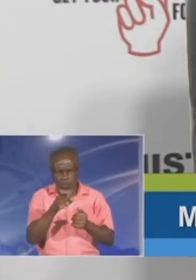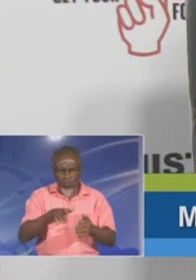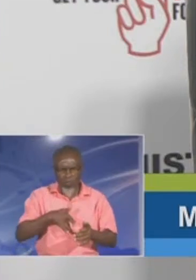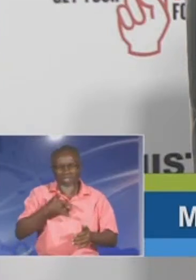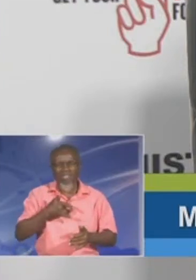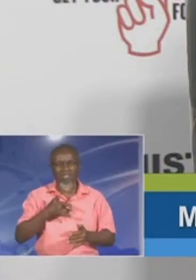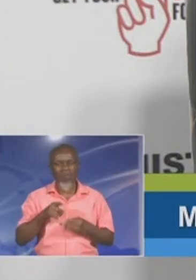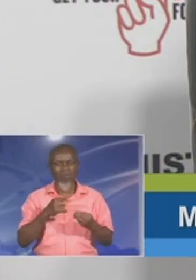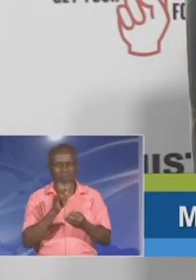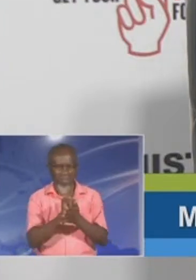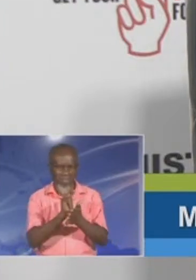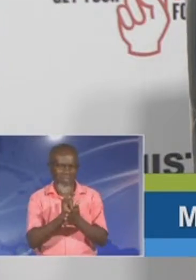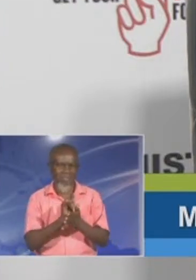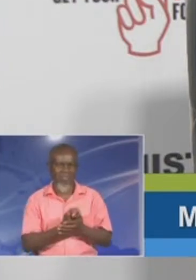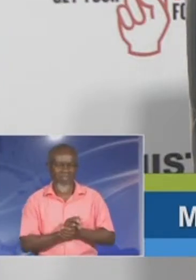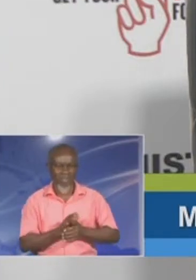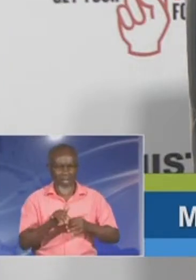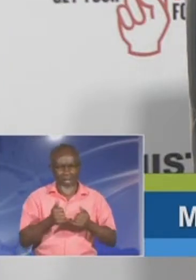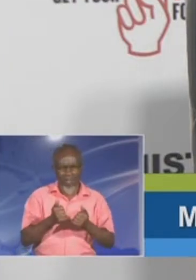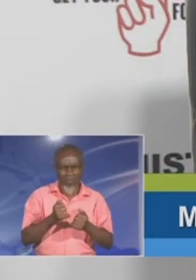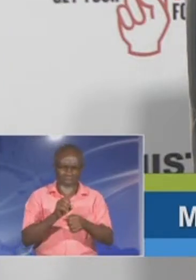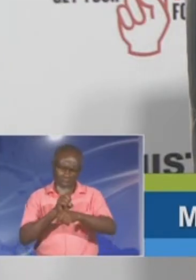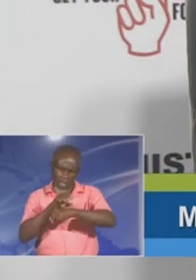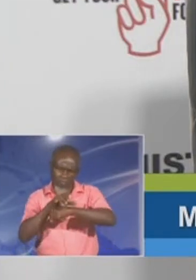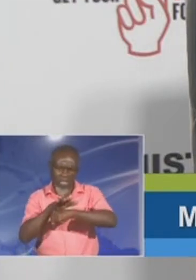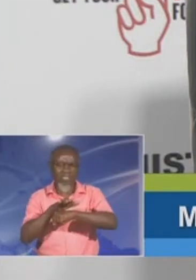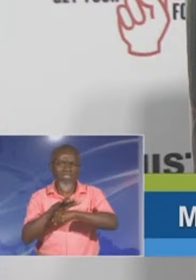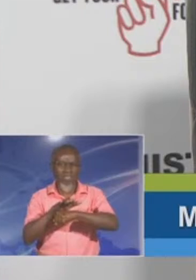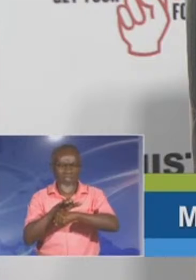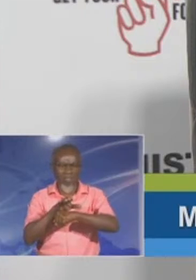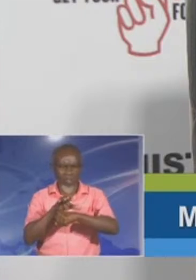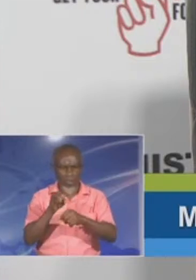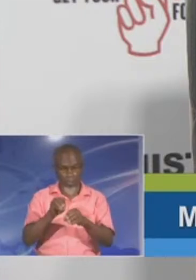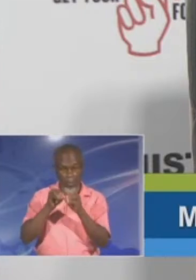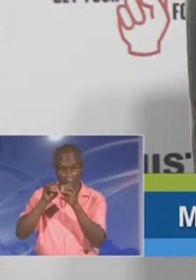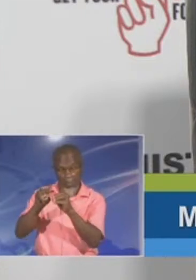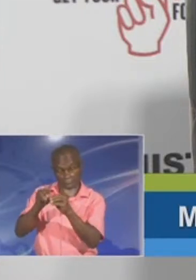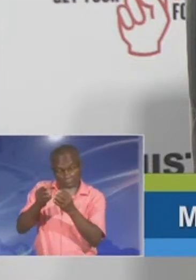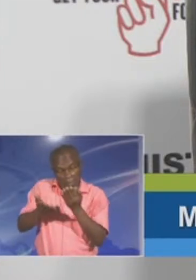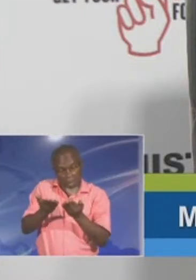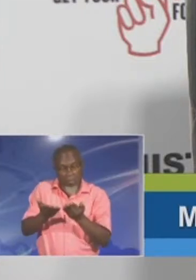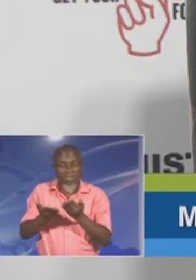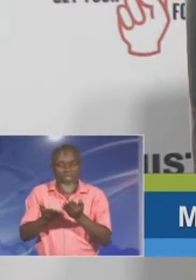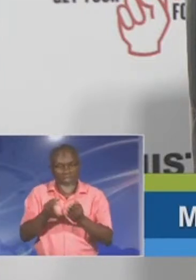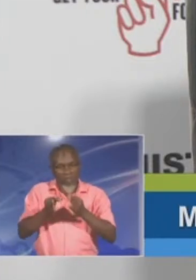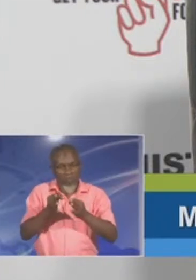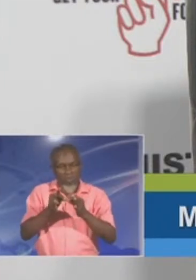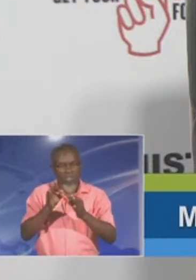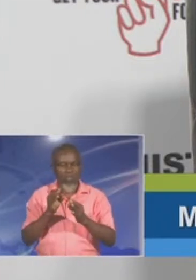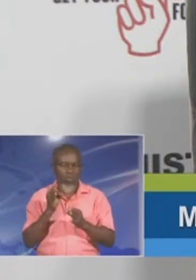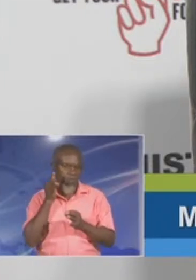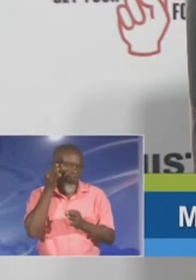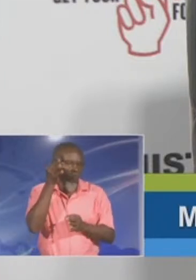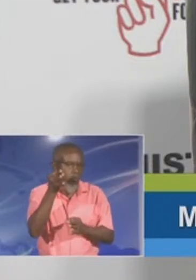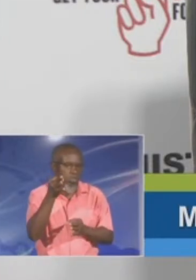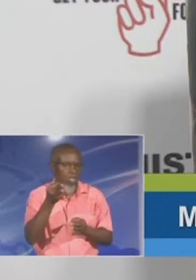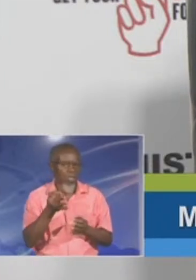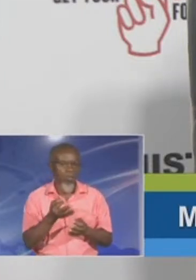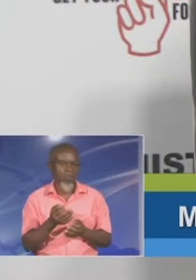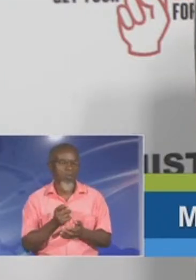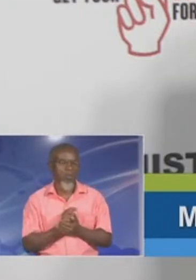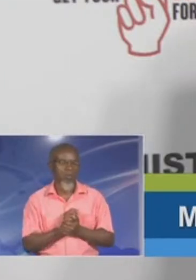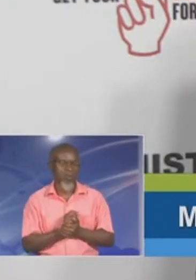announcement, and what recommendations, if any, are already being put in place for moving forward? Thank you.